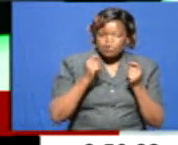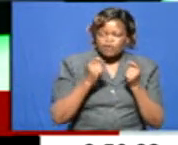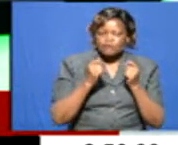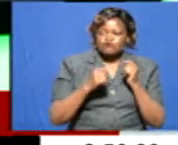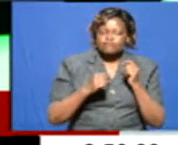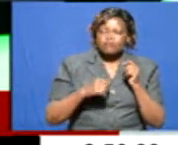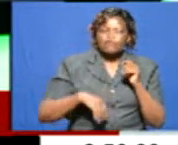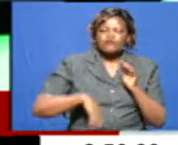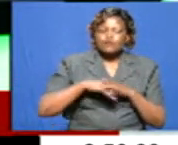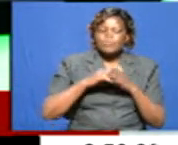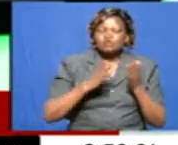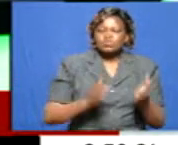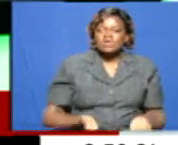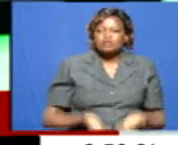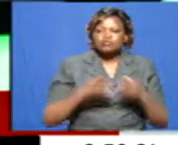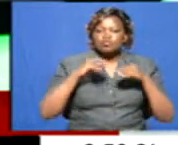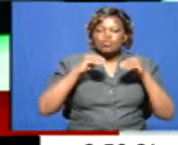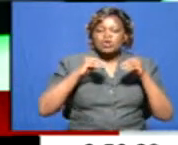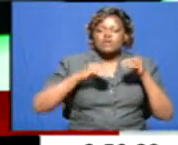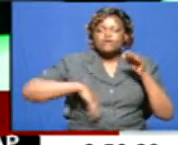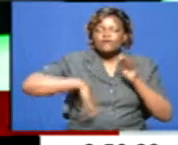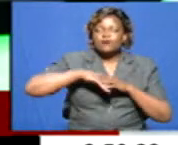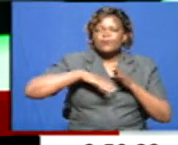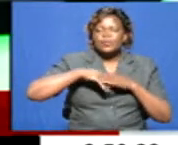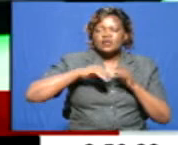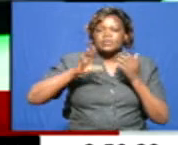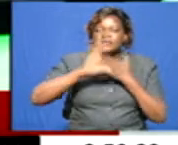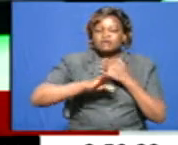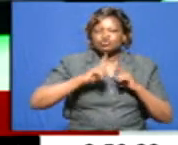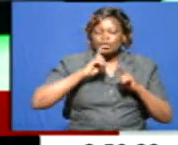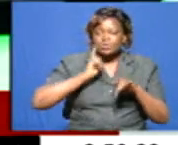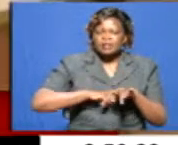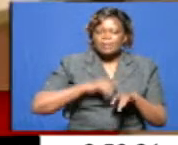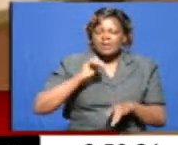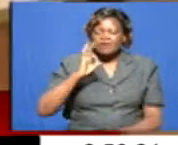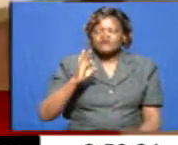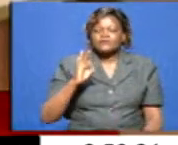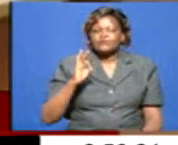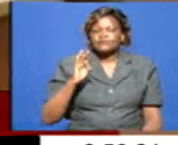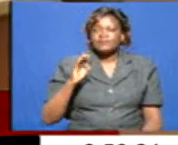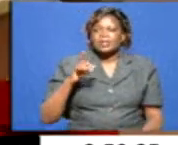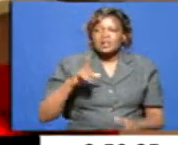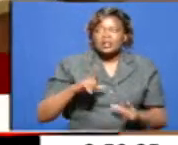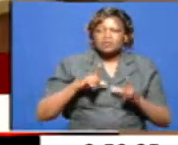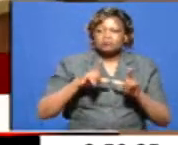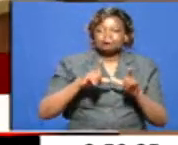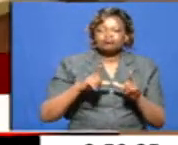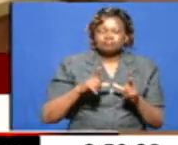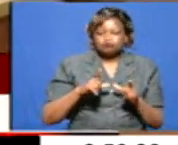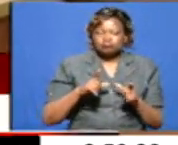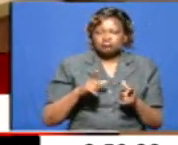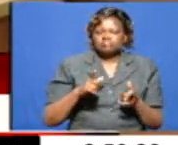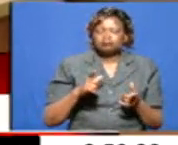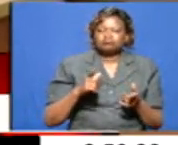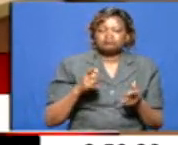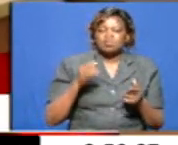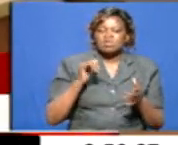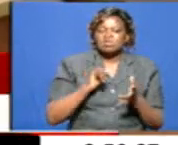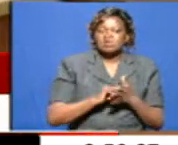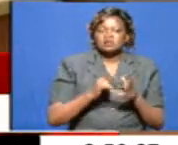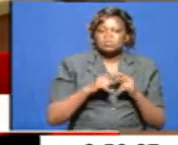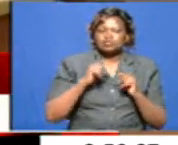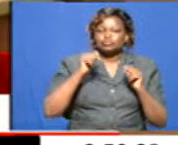of the football in the country. Mwendwa was speaking during the CAF B license coaching course that started today at the Kenya Institute of